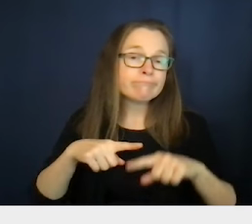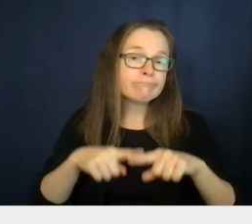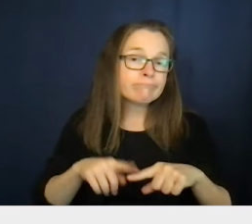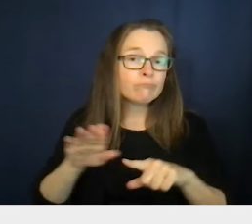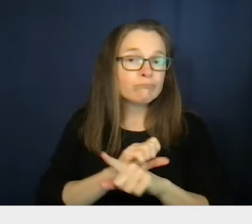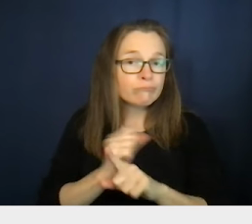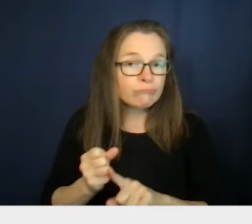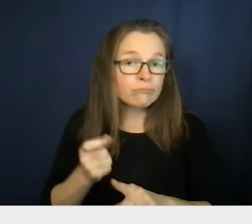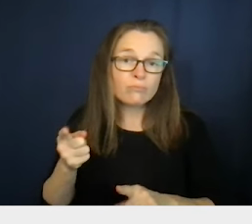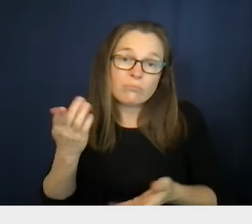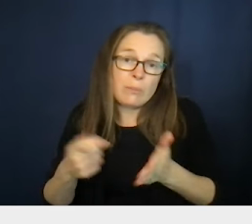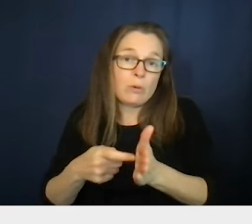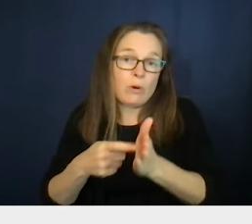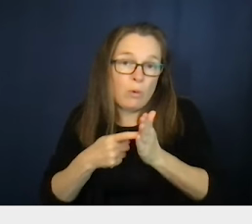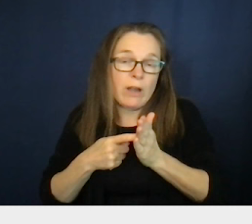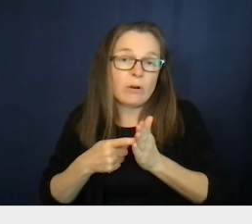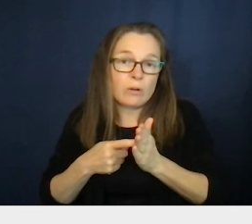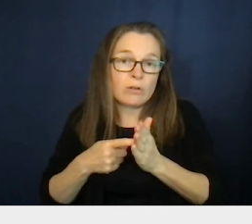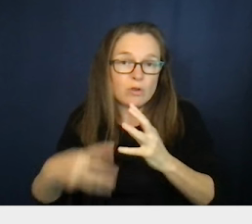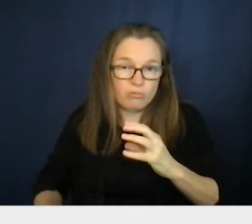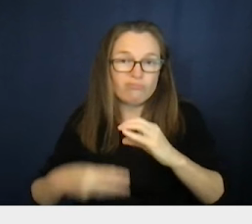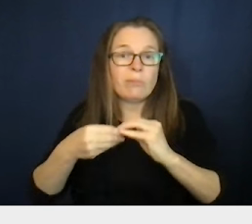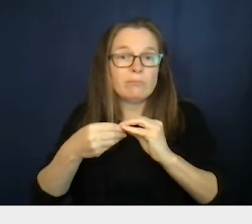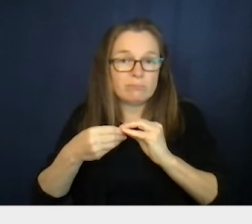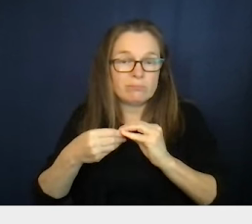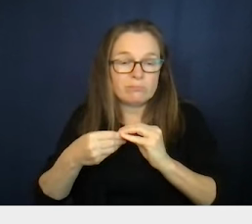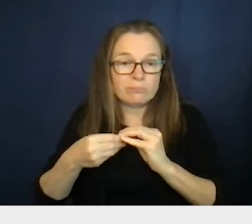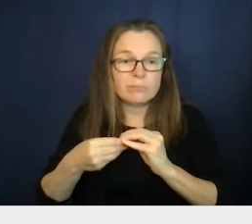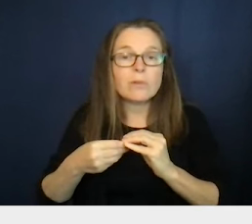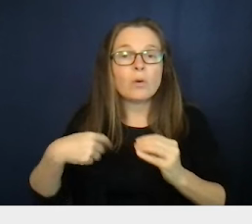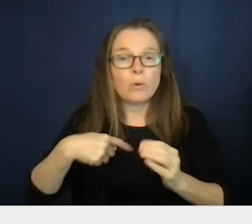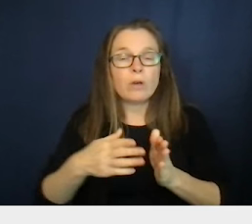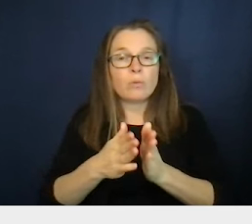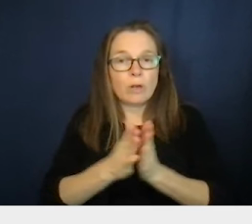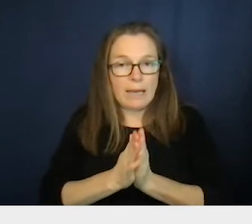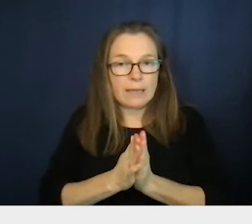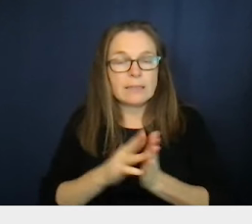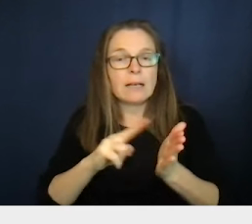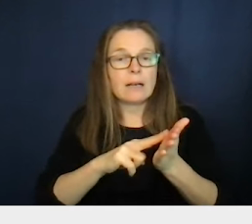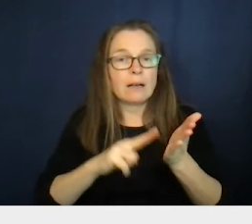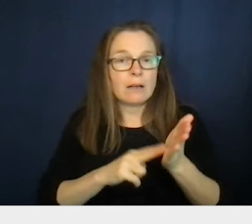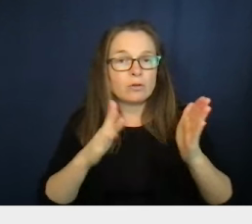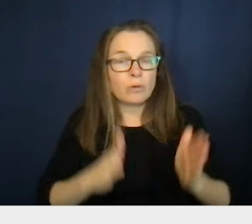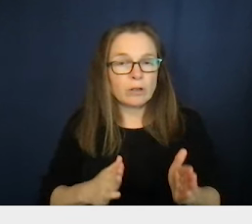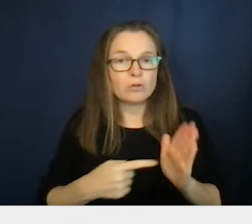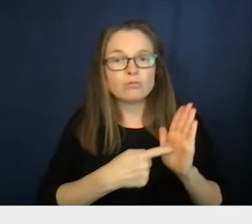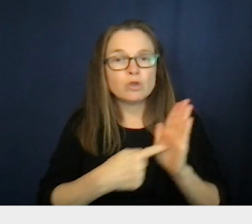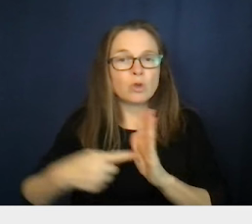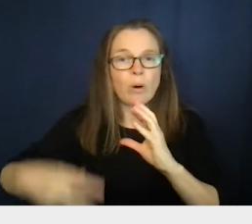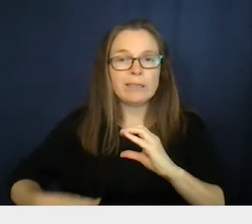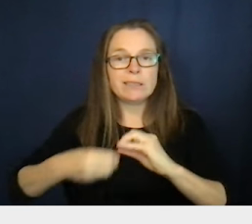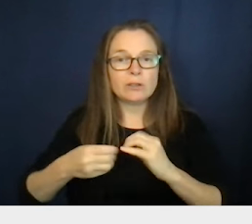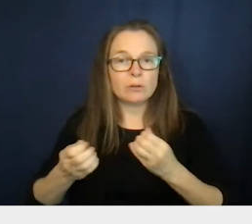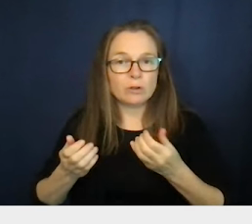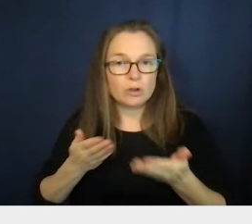be required to. We request that contractors show additional service units provided